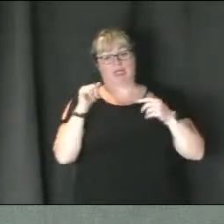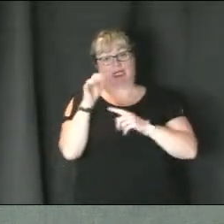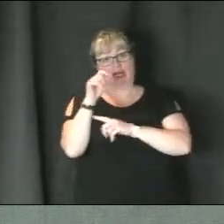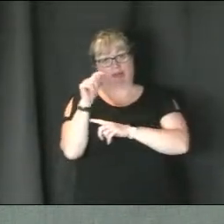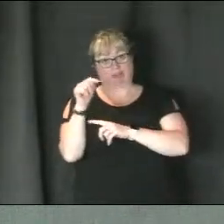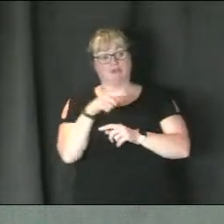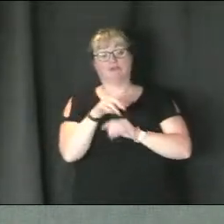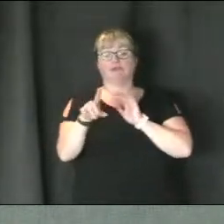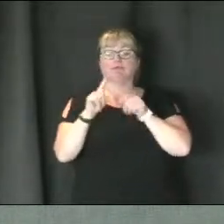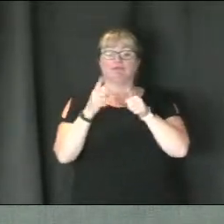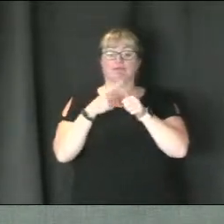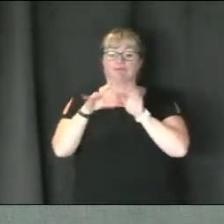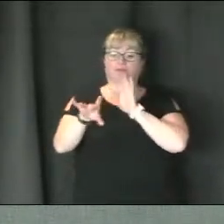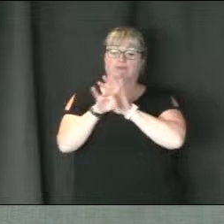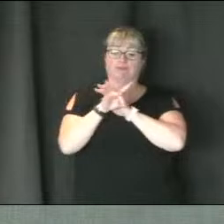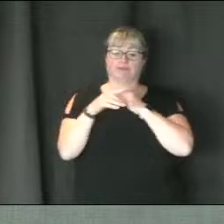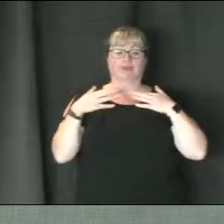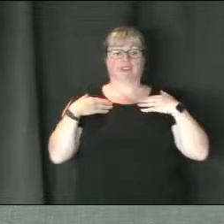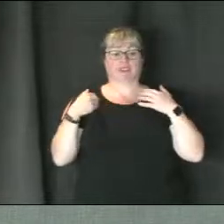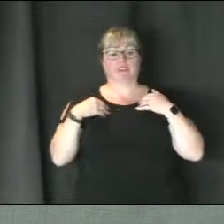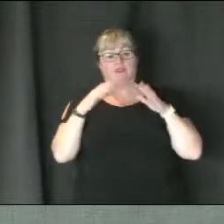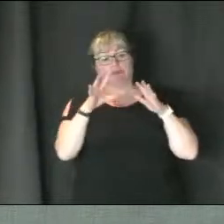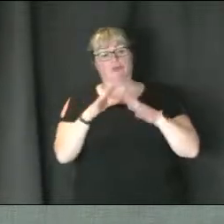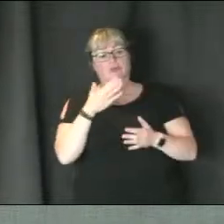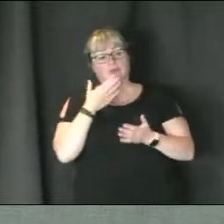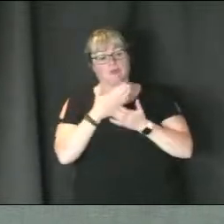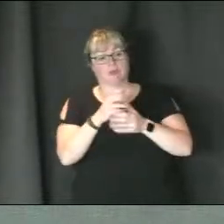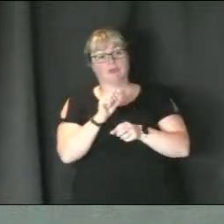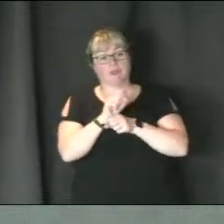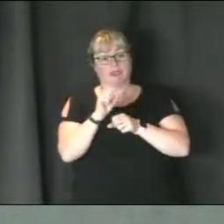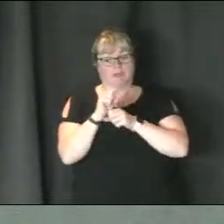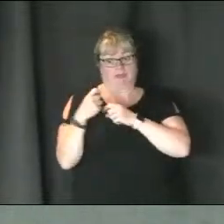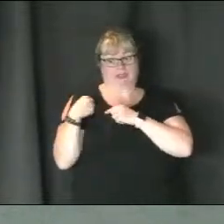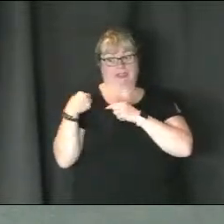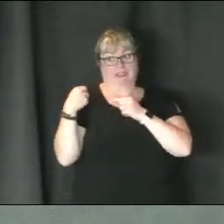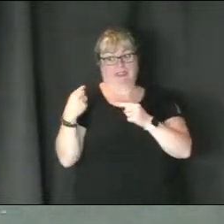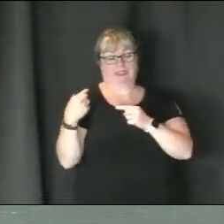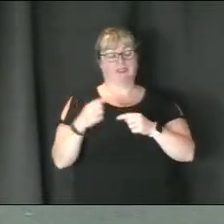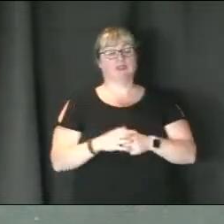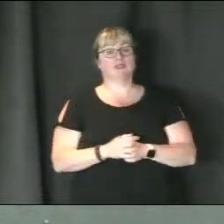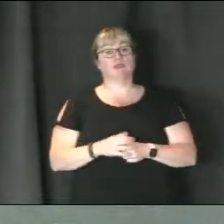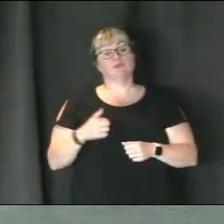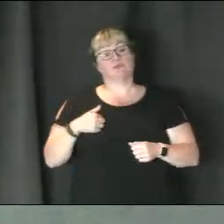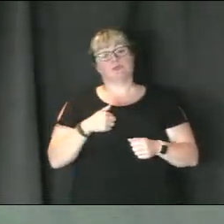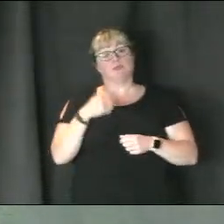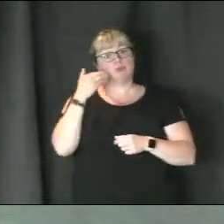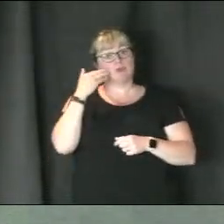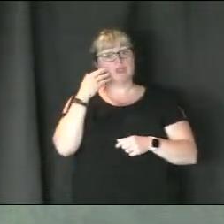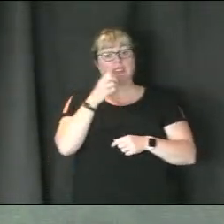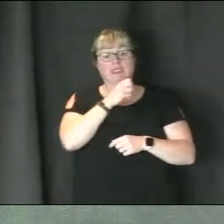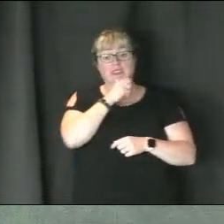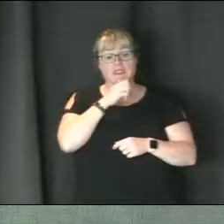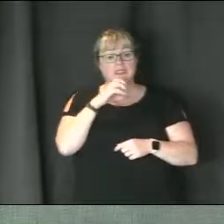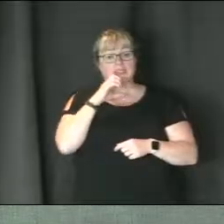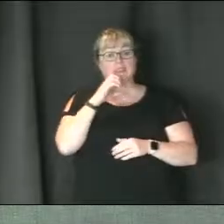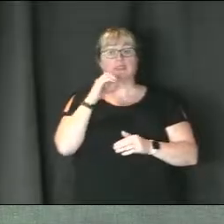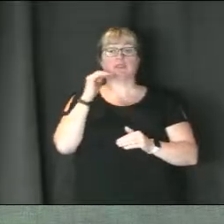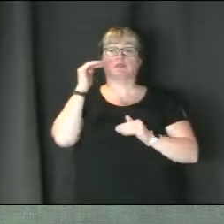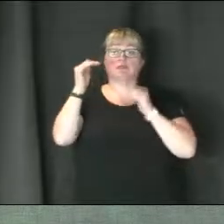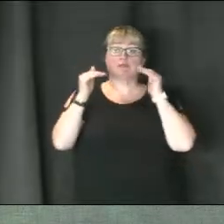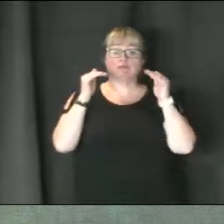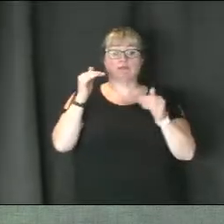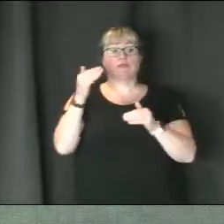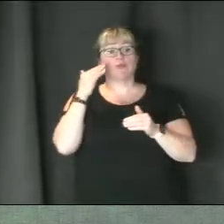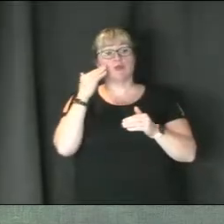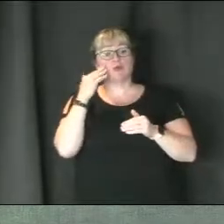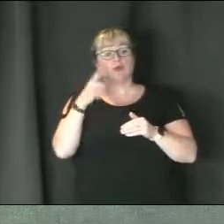minister and for doing such a fantastic job over the last few months. We know that seniors and older adults contribute significantly to the